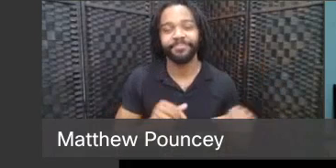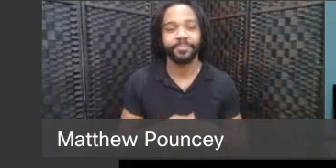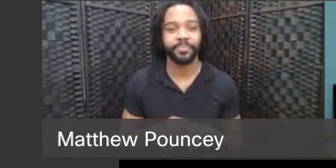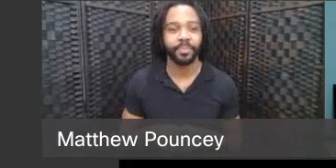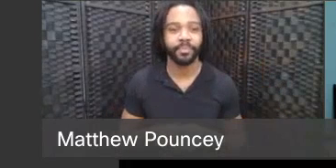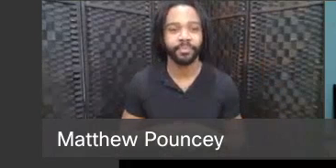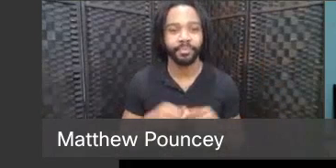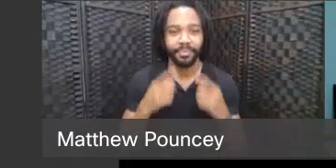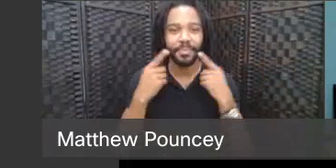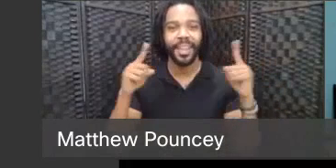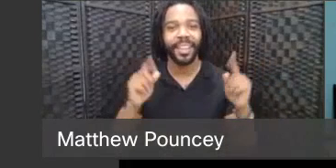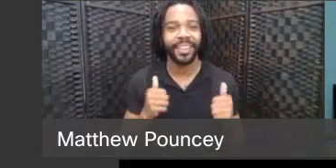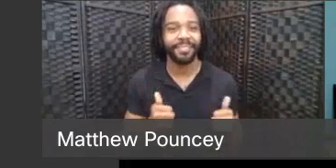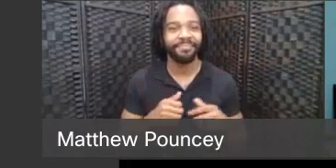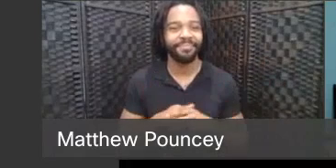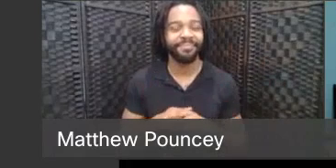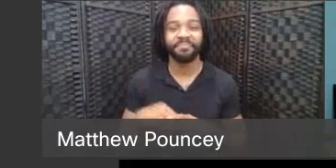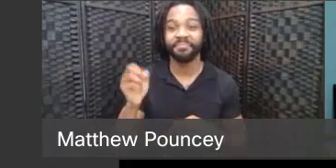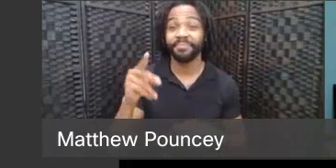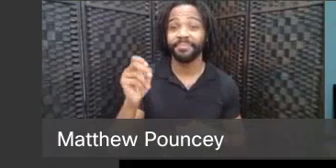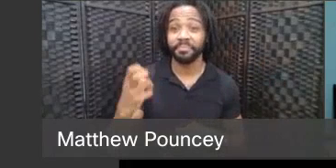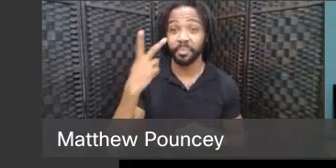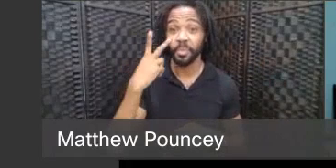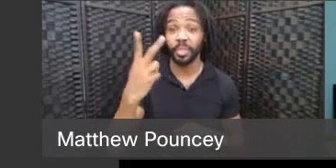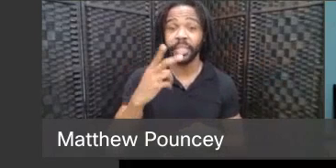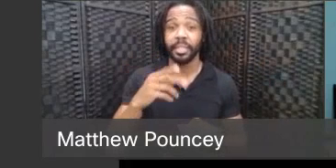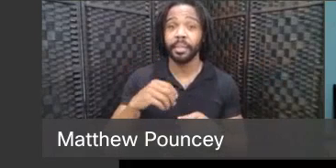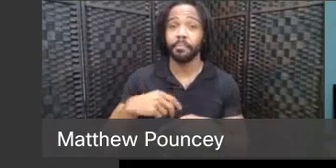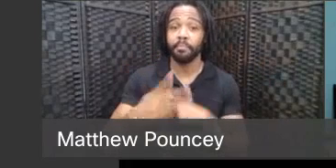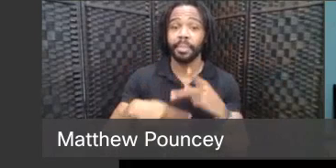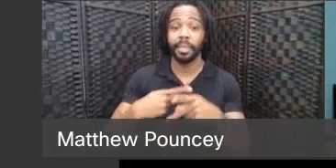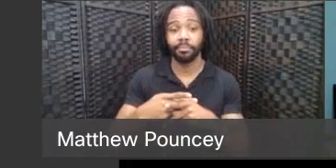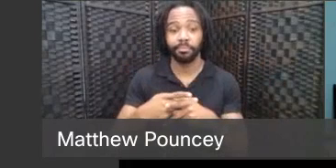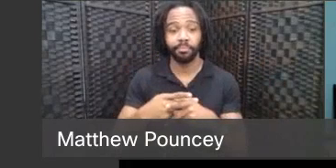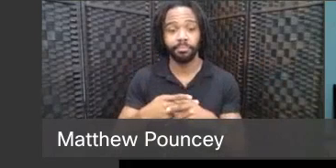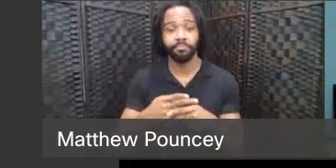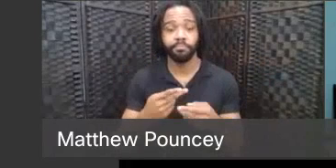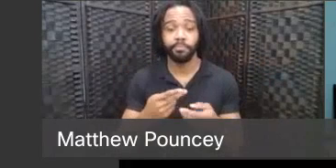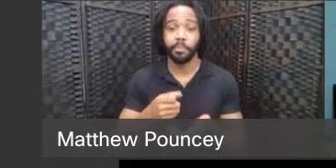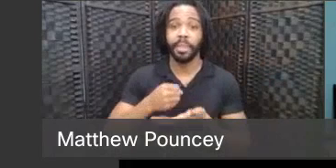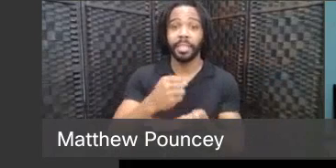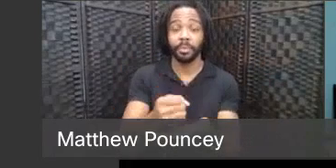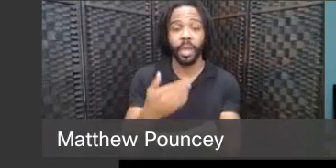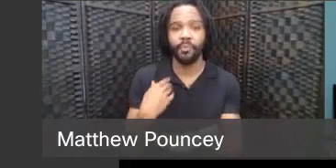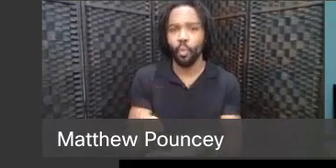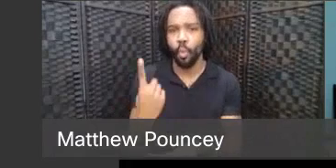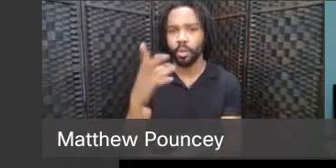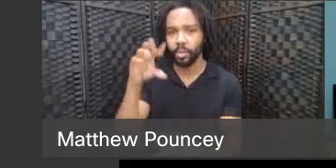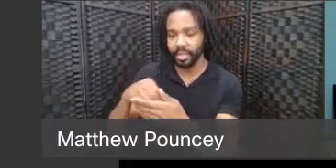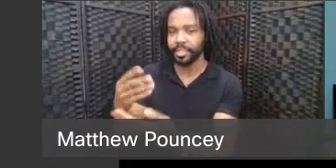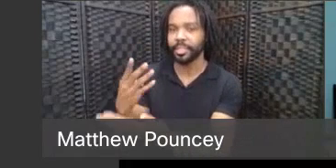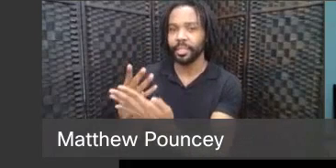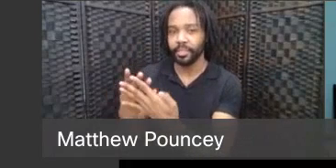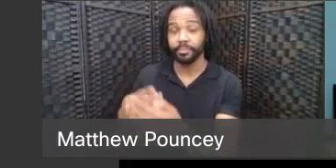There we go. By placement type, we've had 1 person in a correctional facility, 14